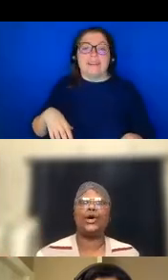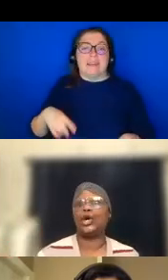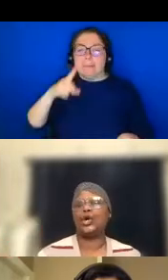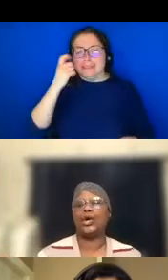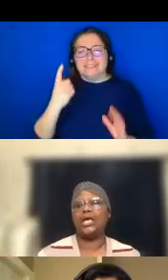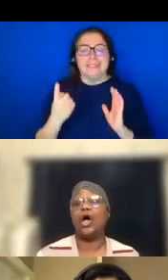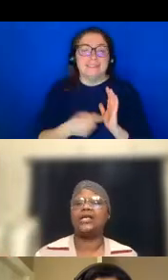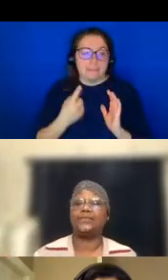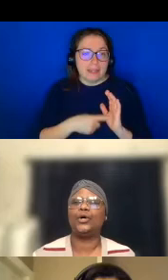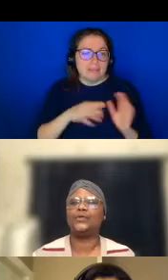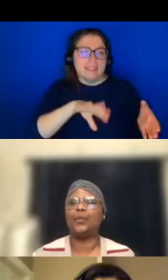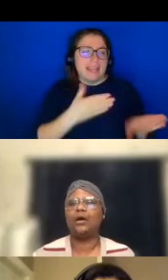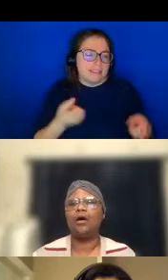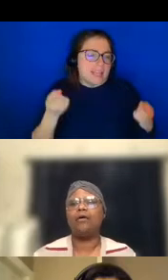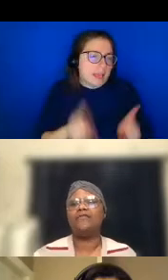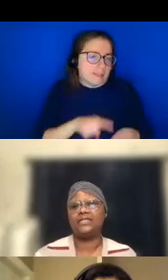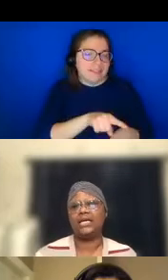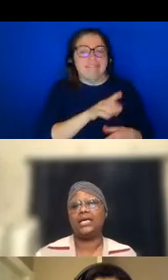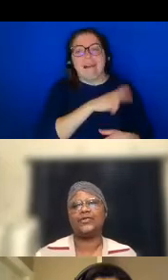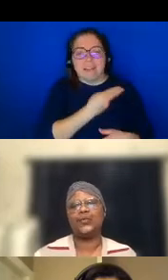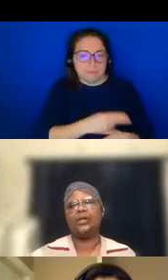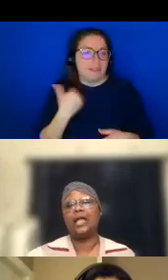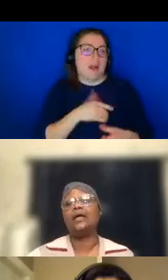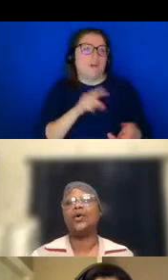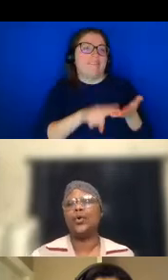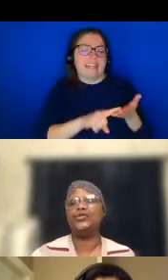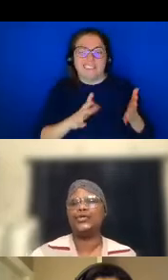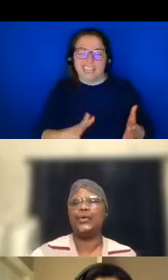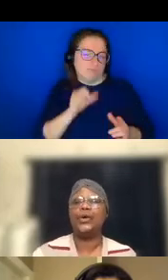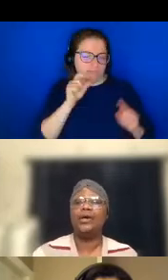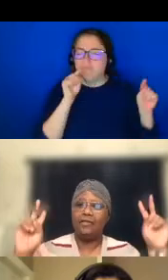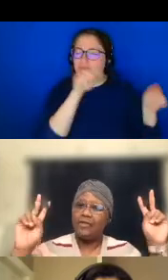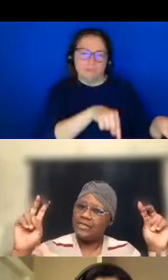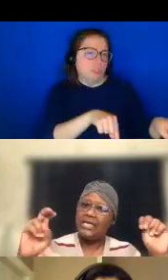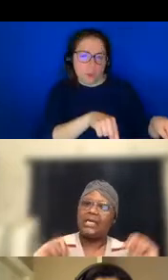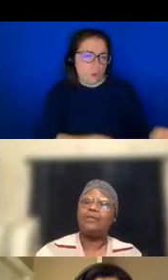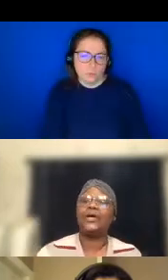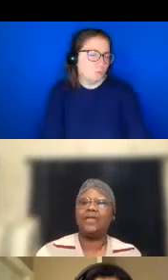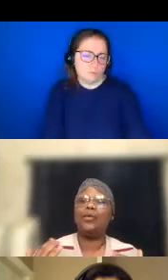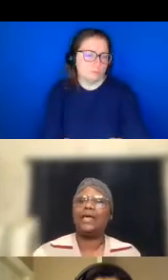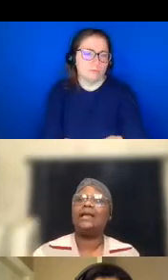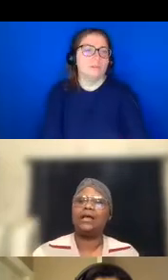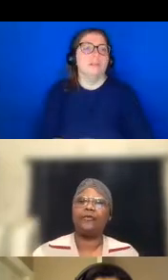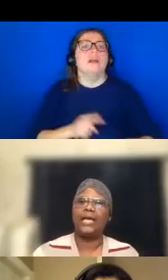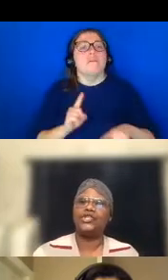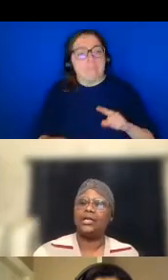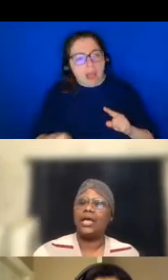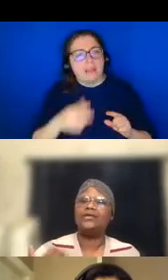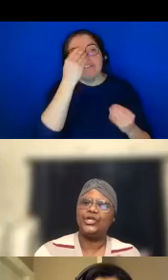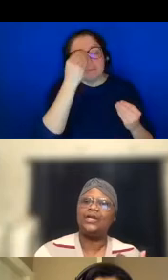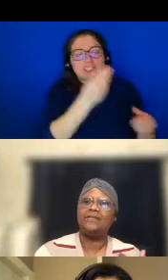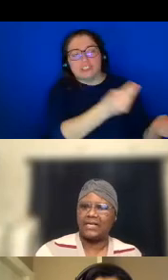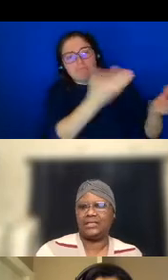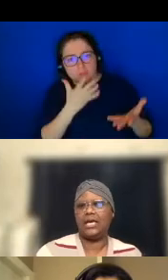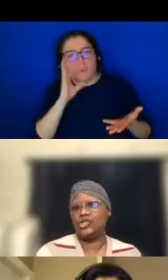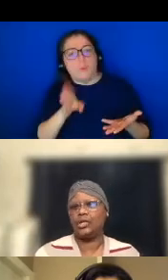that occur in hospitals where our investigators will not go to the scene, but they will get information and do